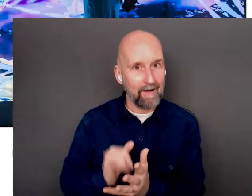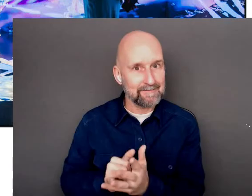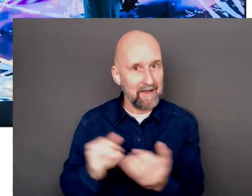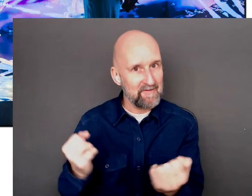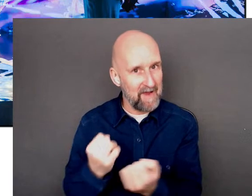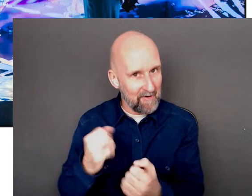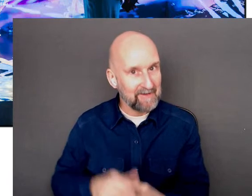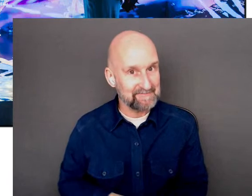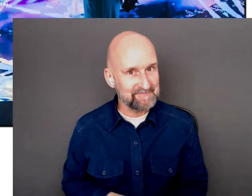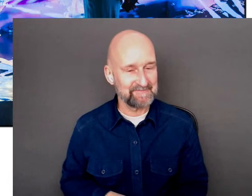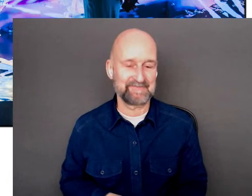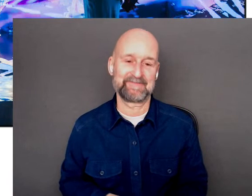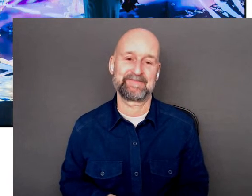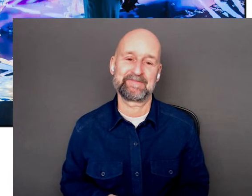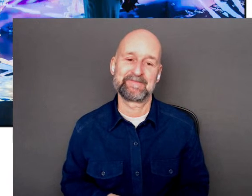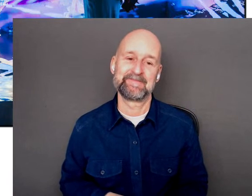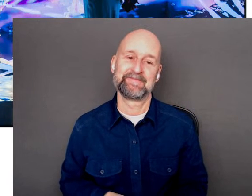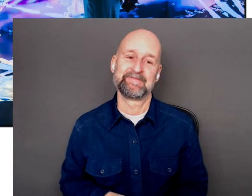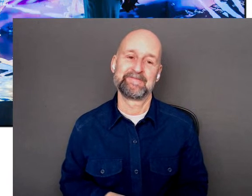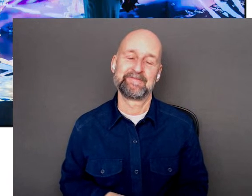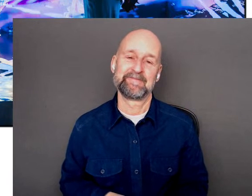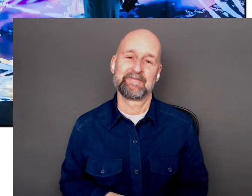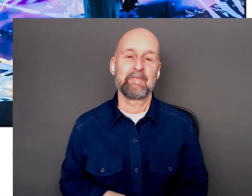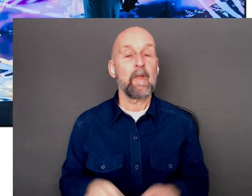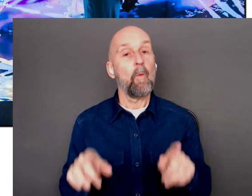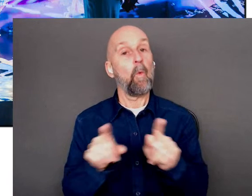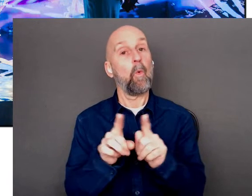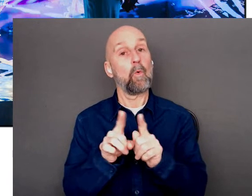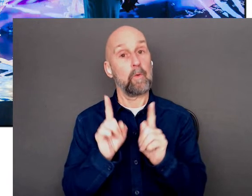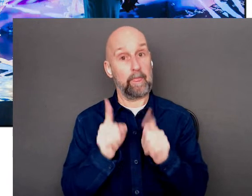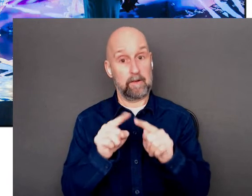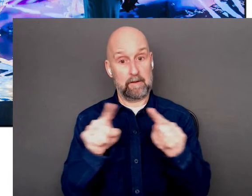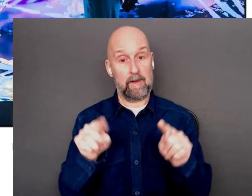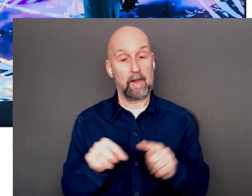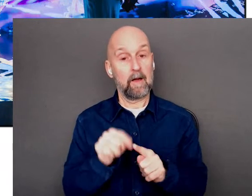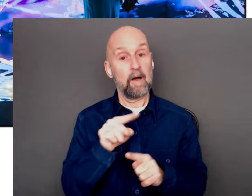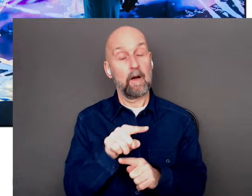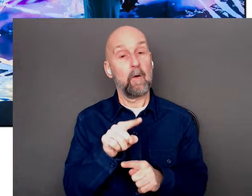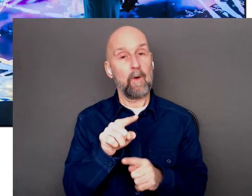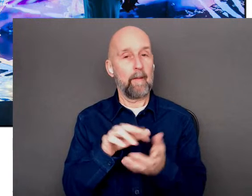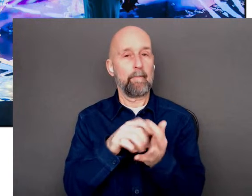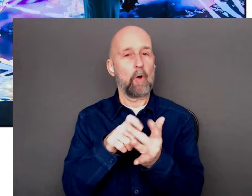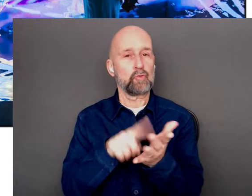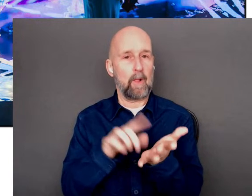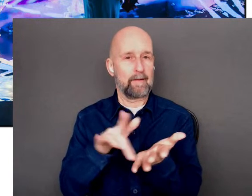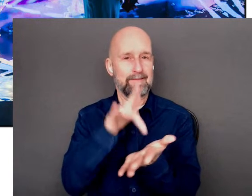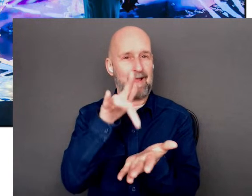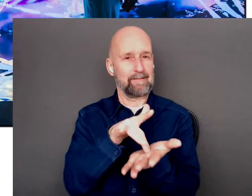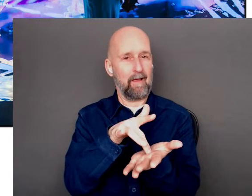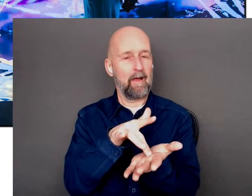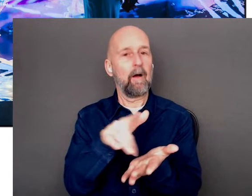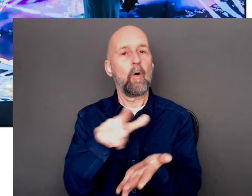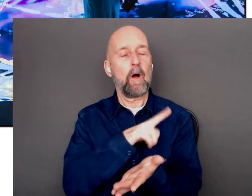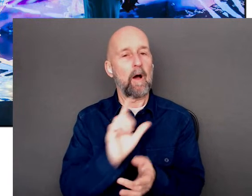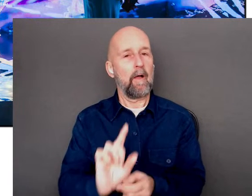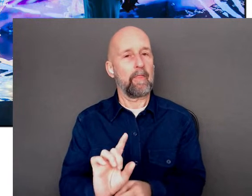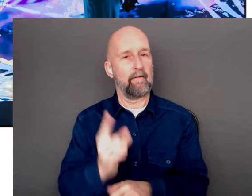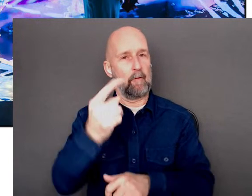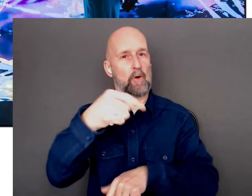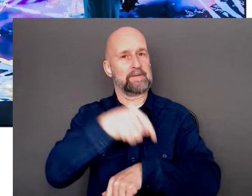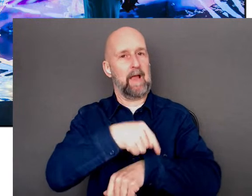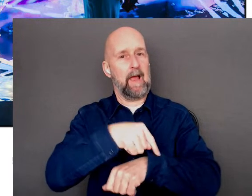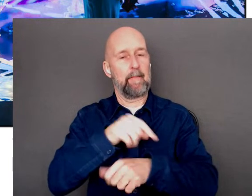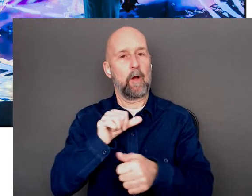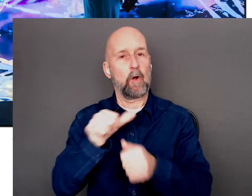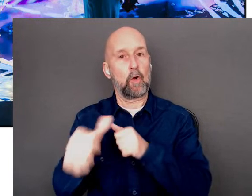this is also, what's great about this one is it's at Phi Center in Montreal. And it's the first time that we have a collaborator actually use